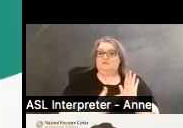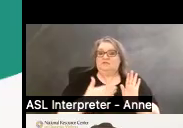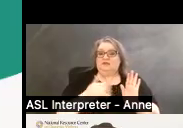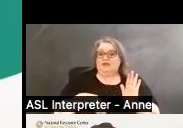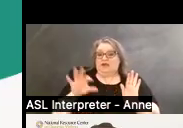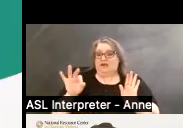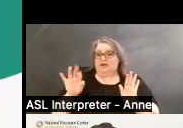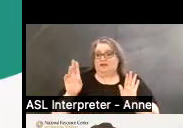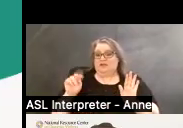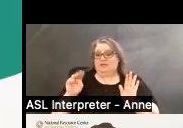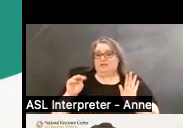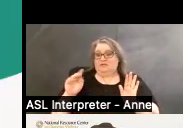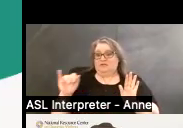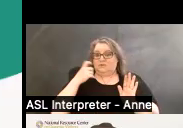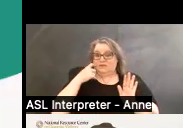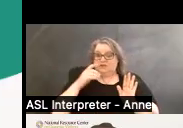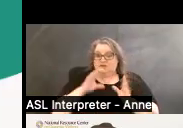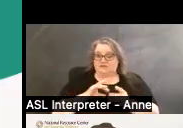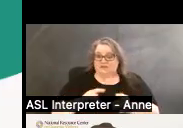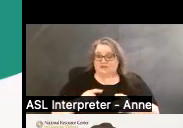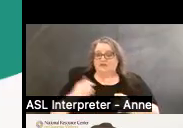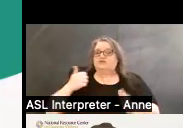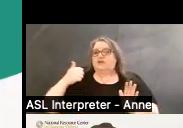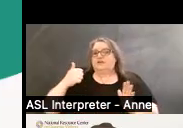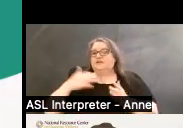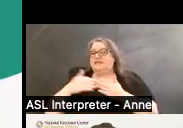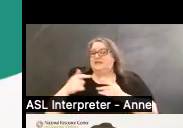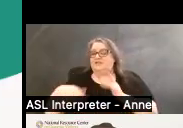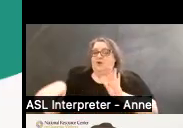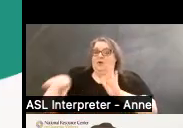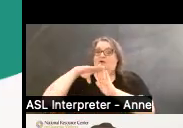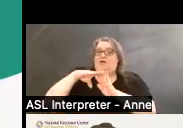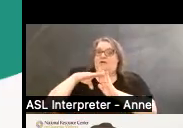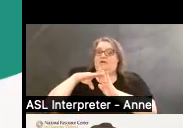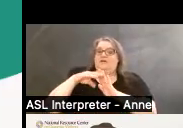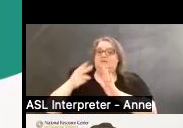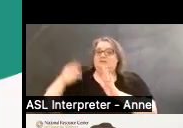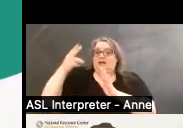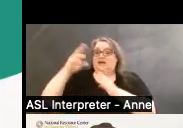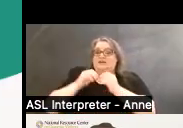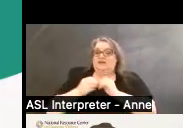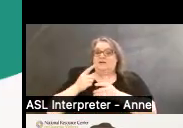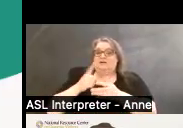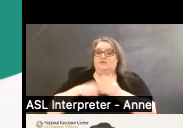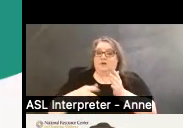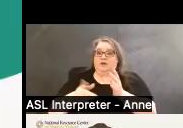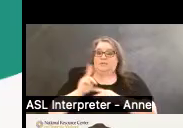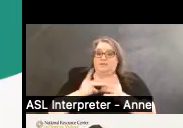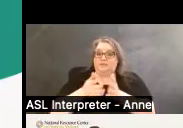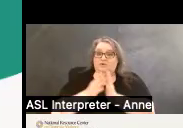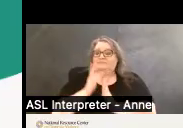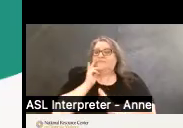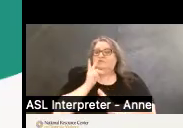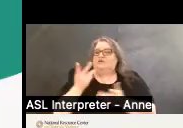did, though transportation was the highest number of what people requested, you saw